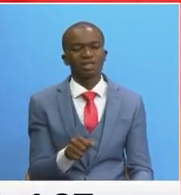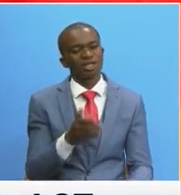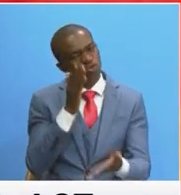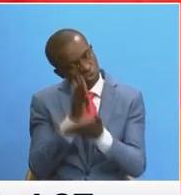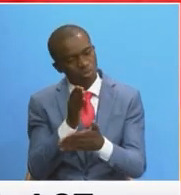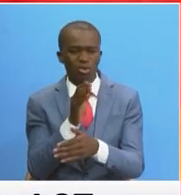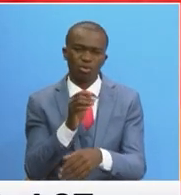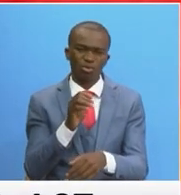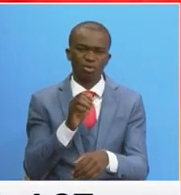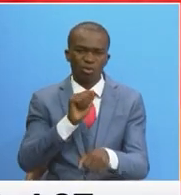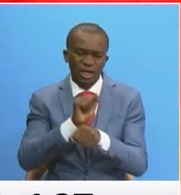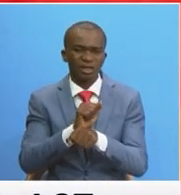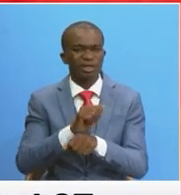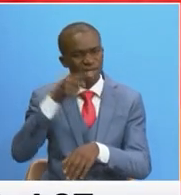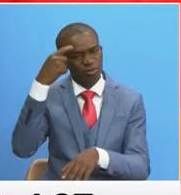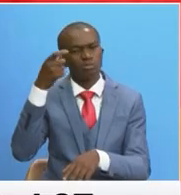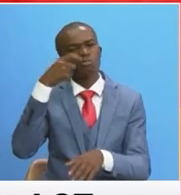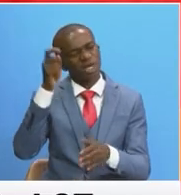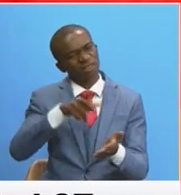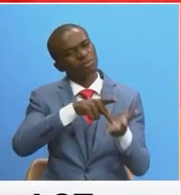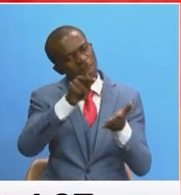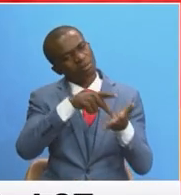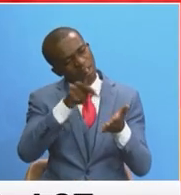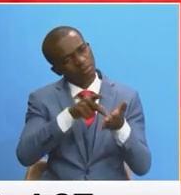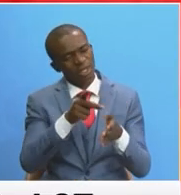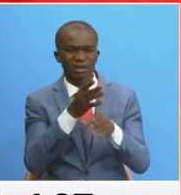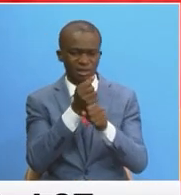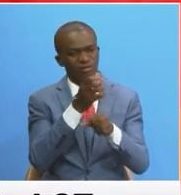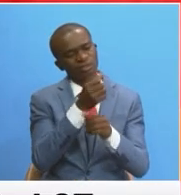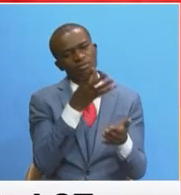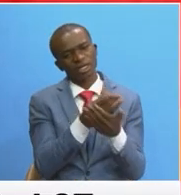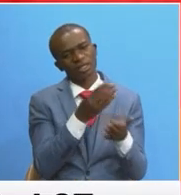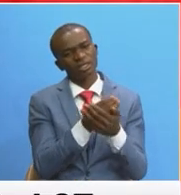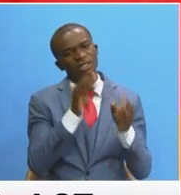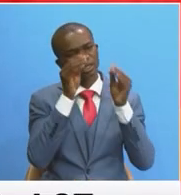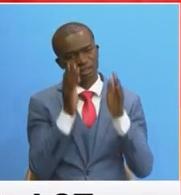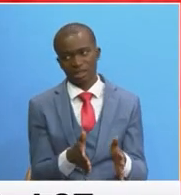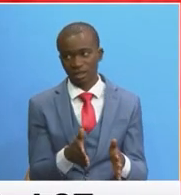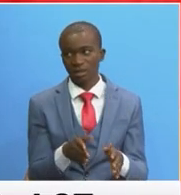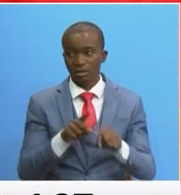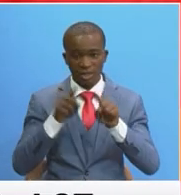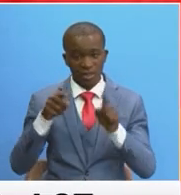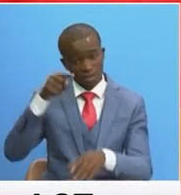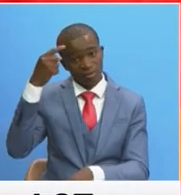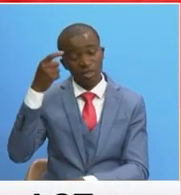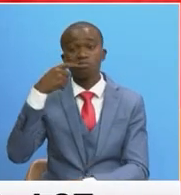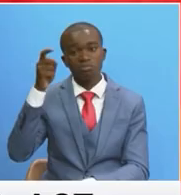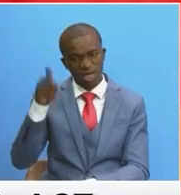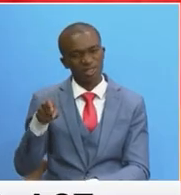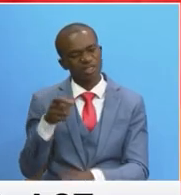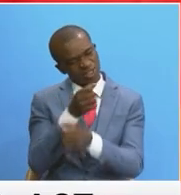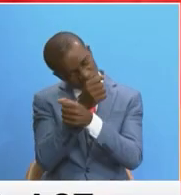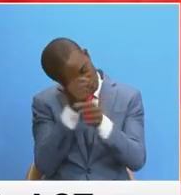states that despite the significant progress made in the education sector, there is need for government to address concerns regarding